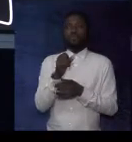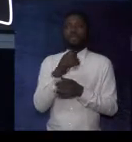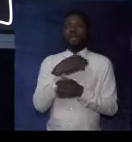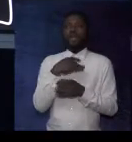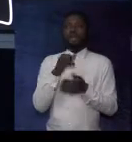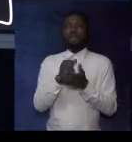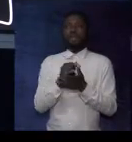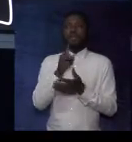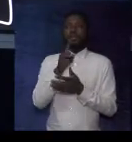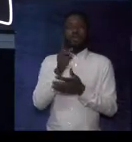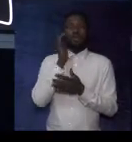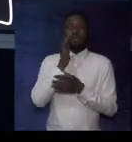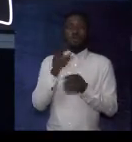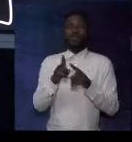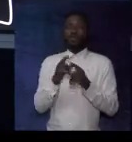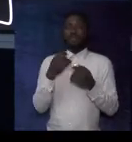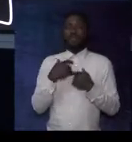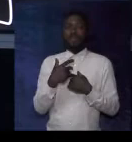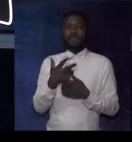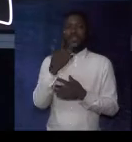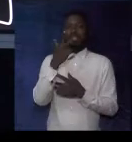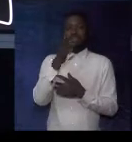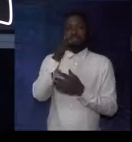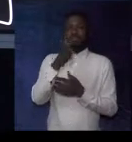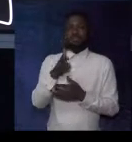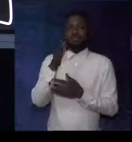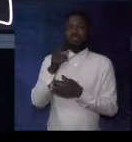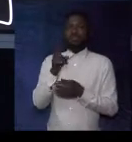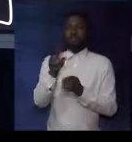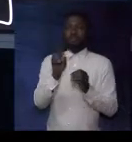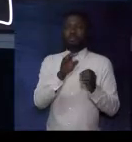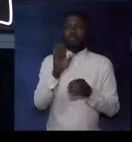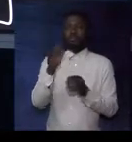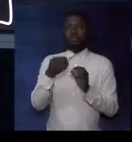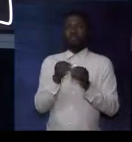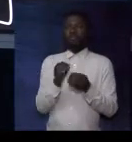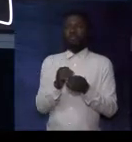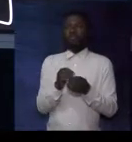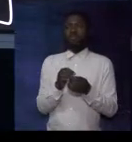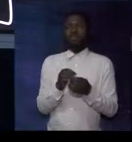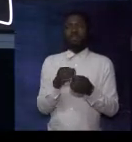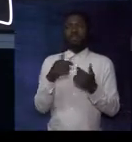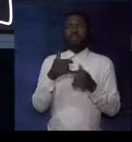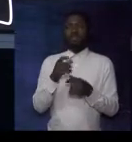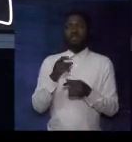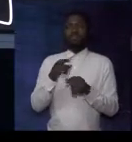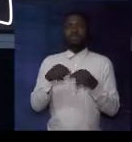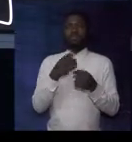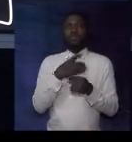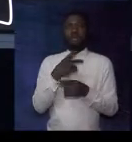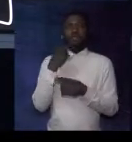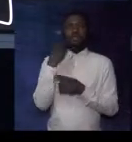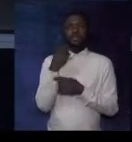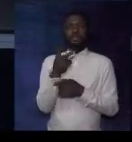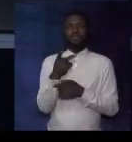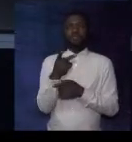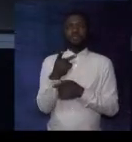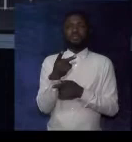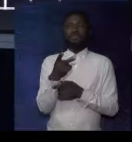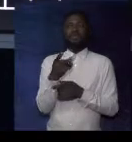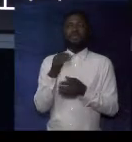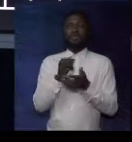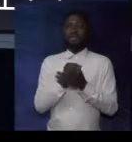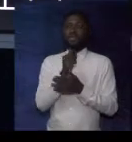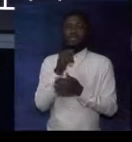And then that one will have 3 rooms as well. And this is where you put your numbers So let's go and see how it's going to pop